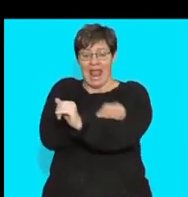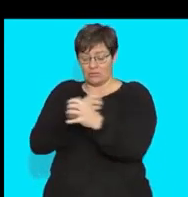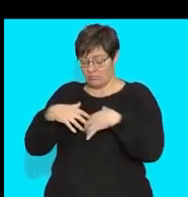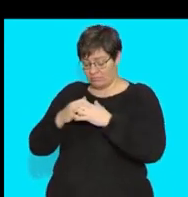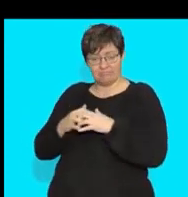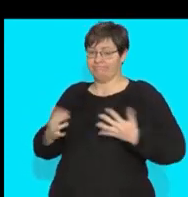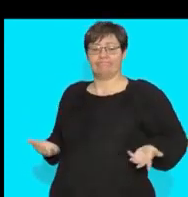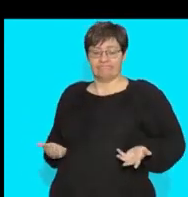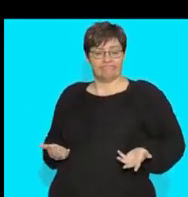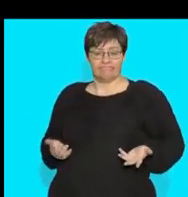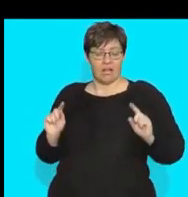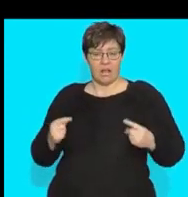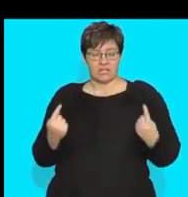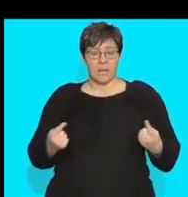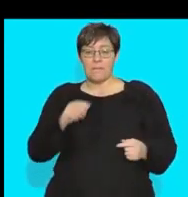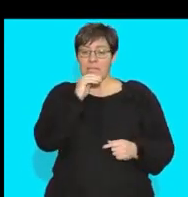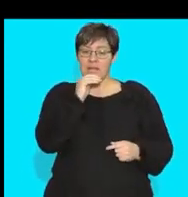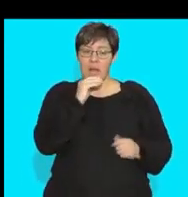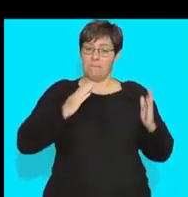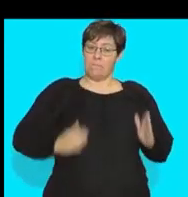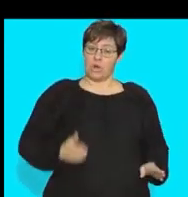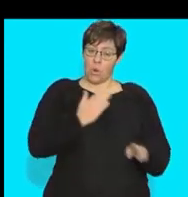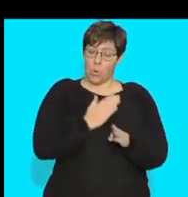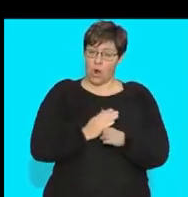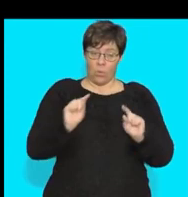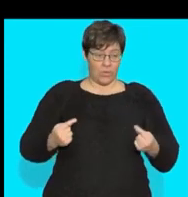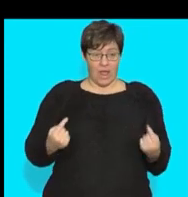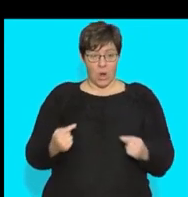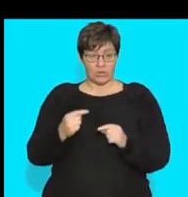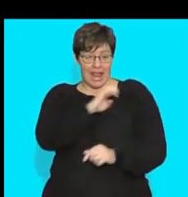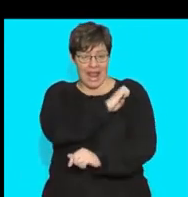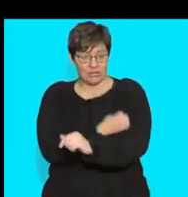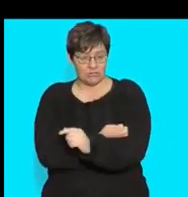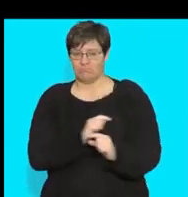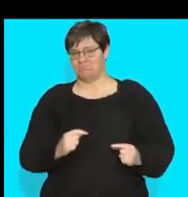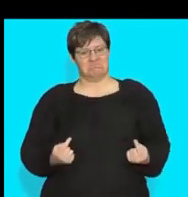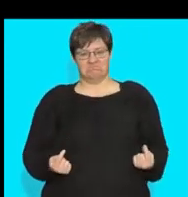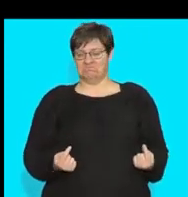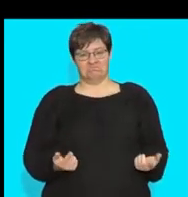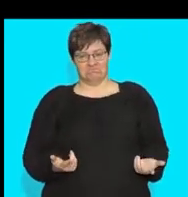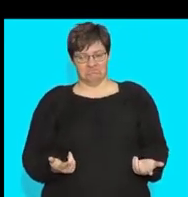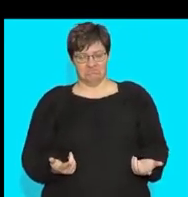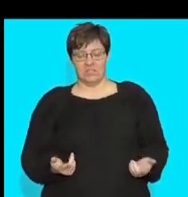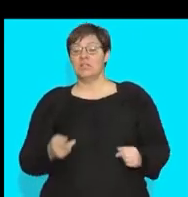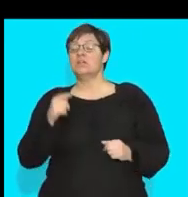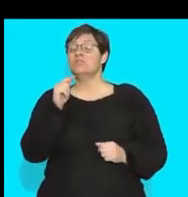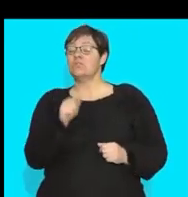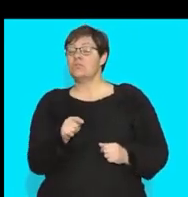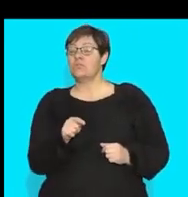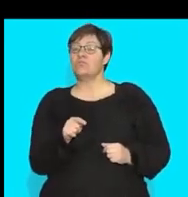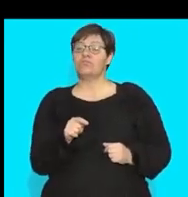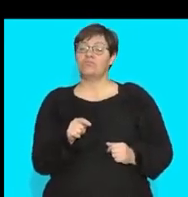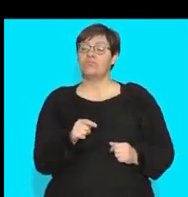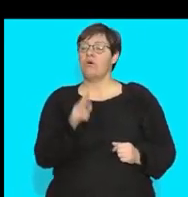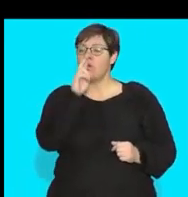energy. If I can't make energy, my body doesn't work. Now, if we have a look at this diagram, it's very often we draw it,